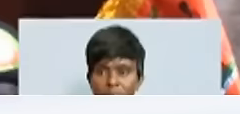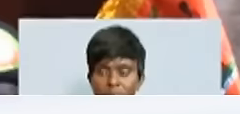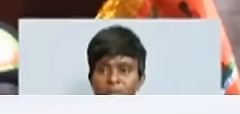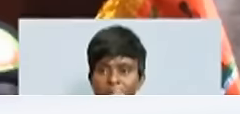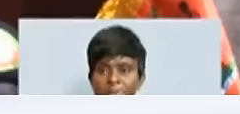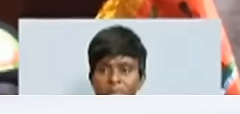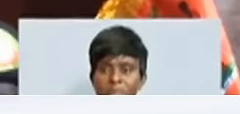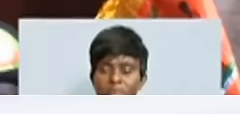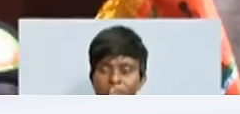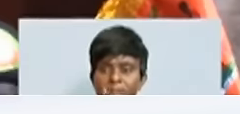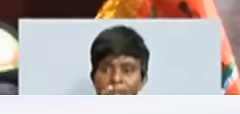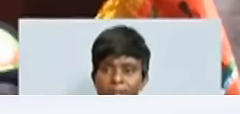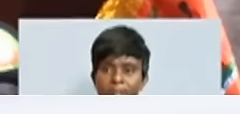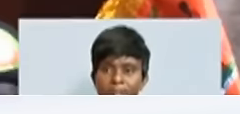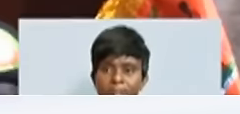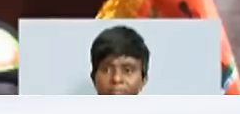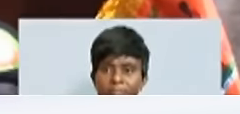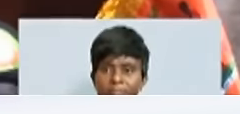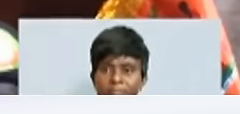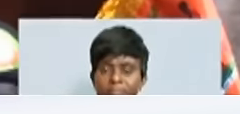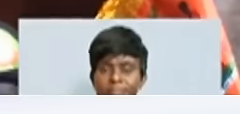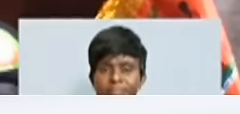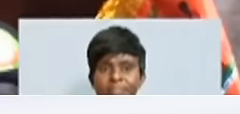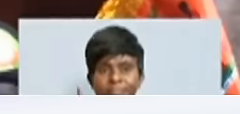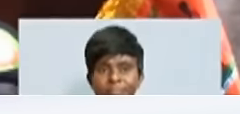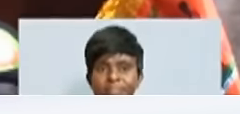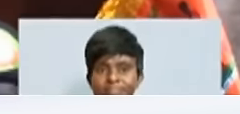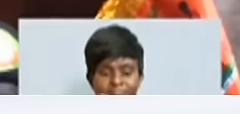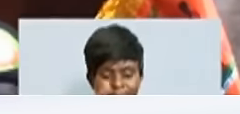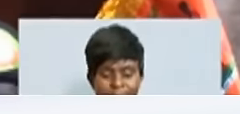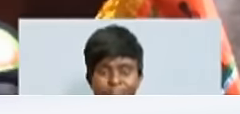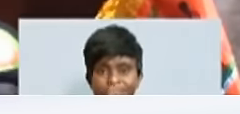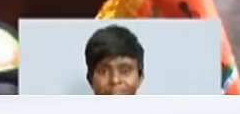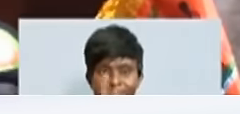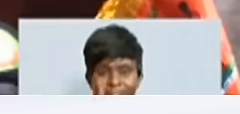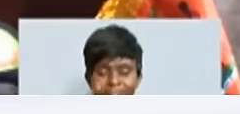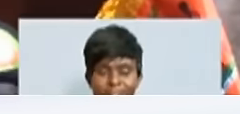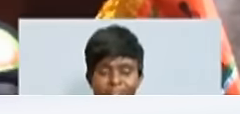is done, because it's not acceptable.